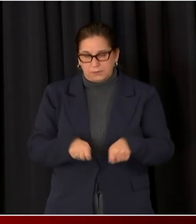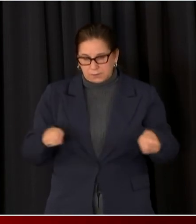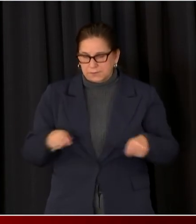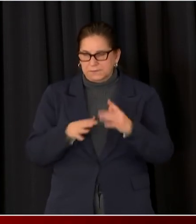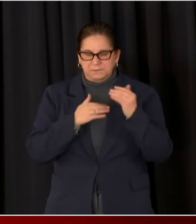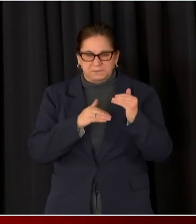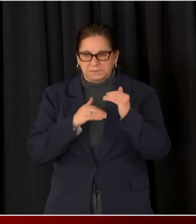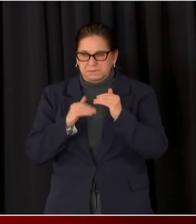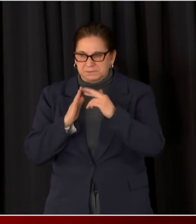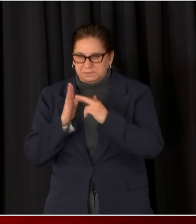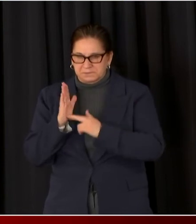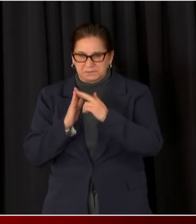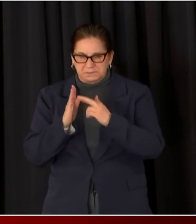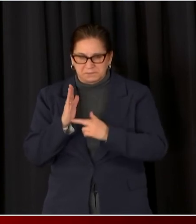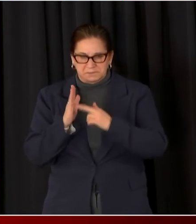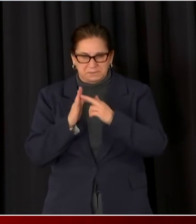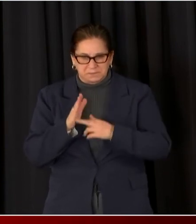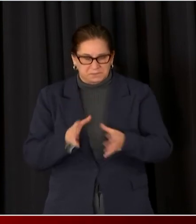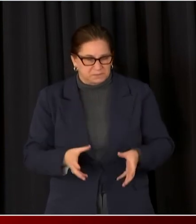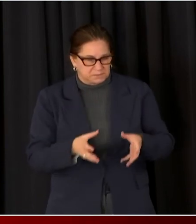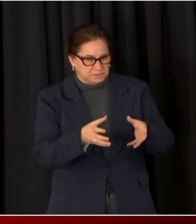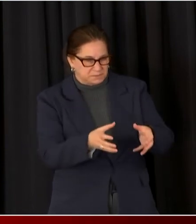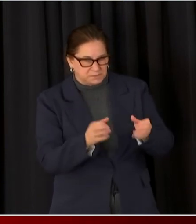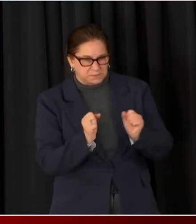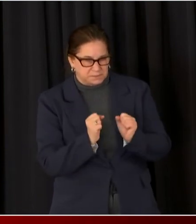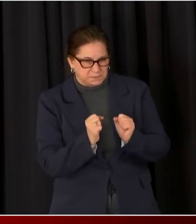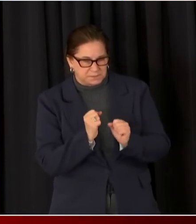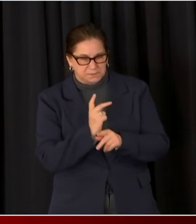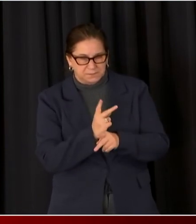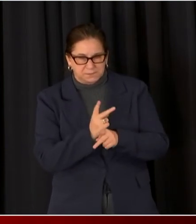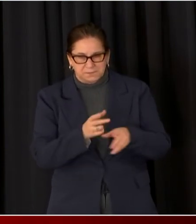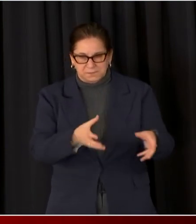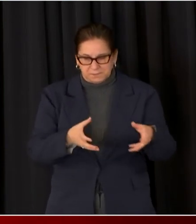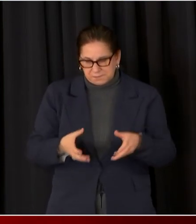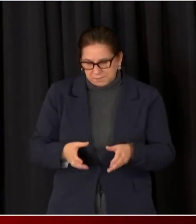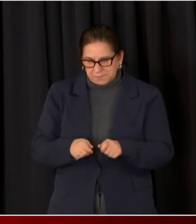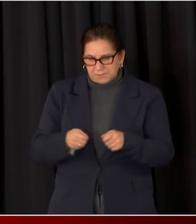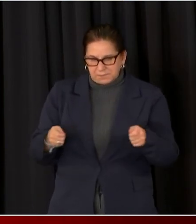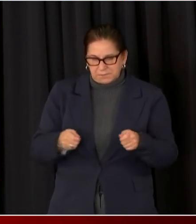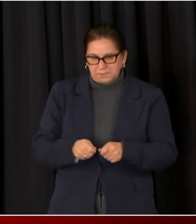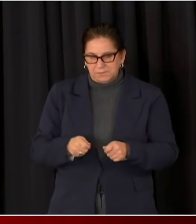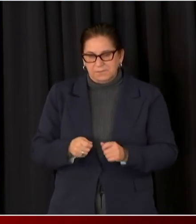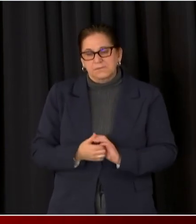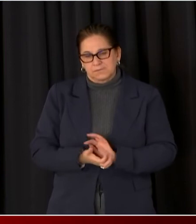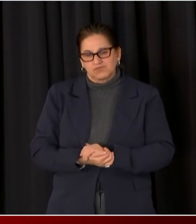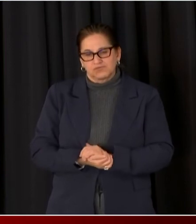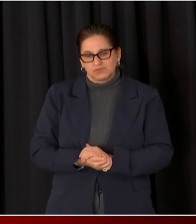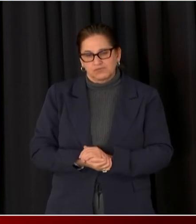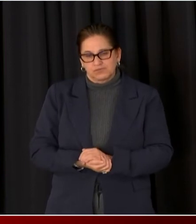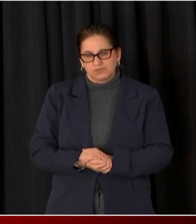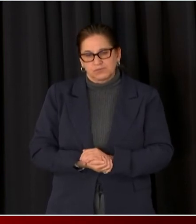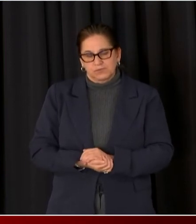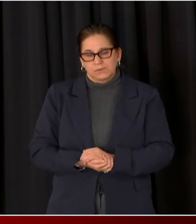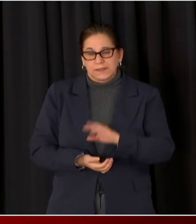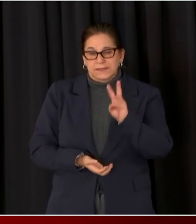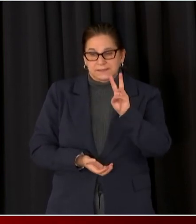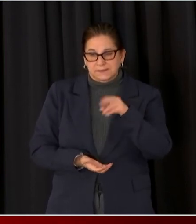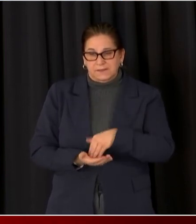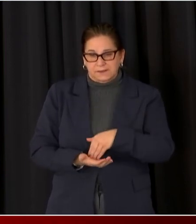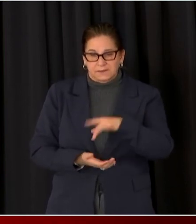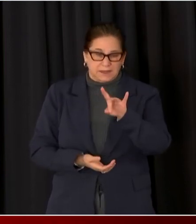wise. The second part of it is we're getting 6,825 doses. We want to vaccinate the 85,000 people in